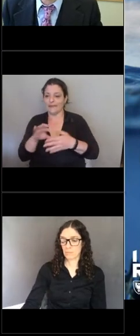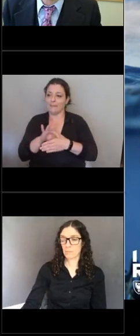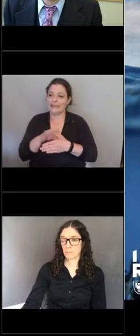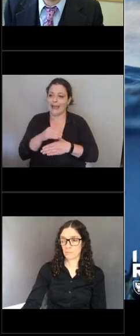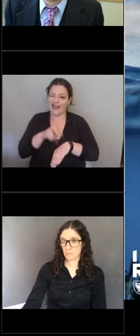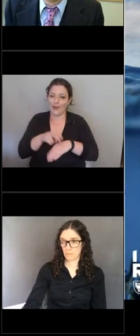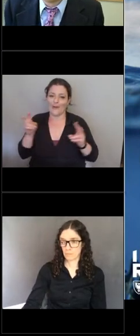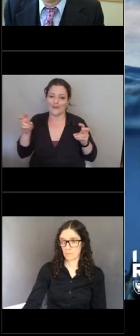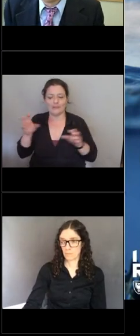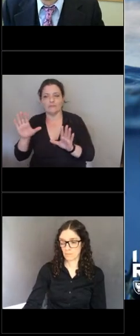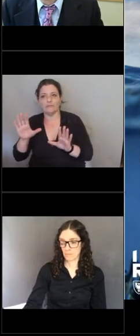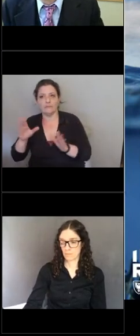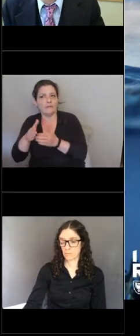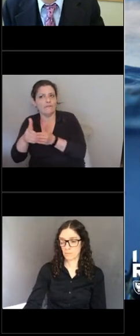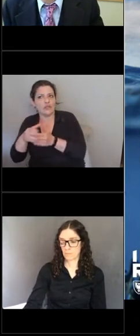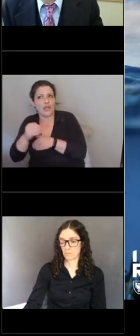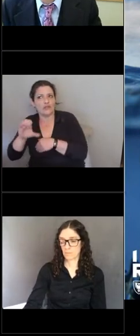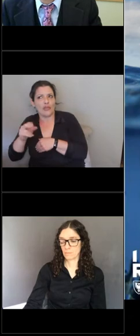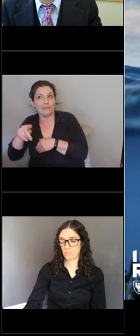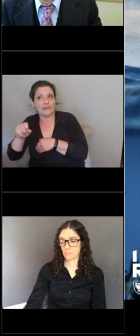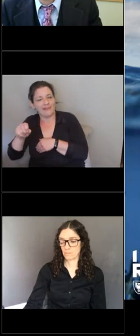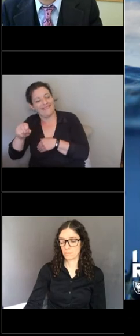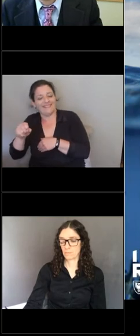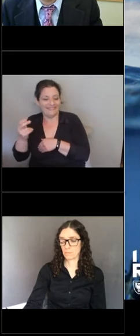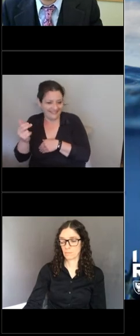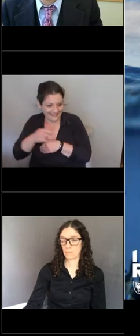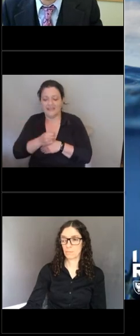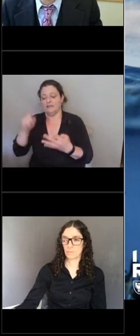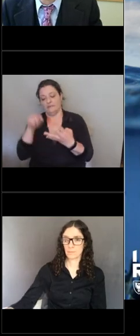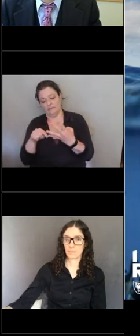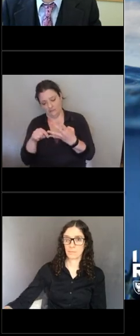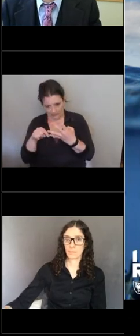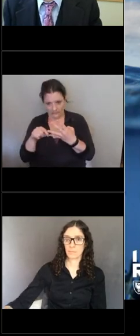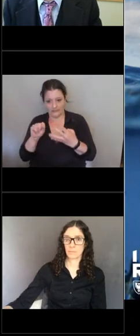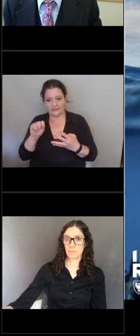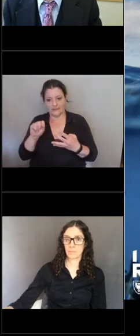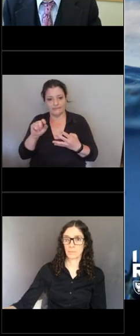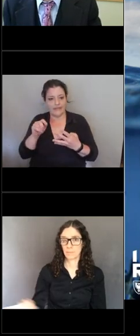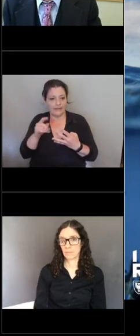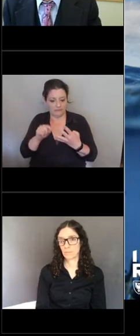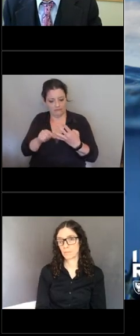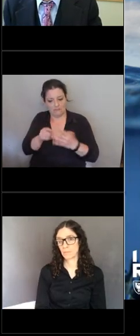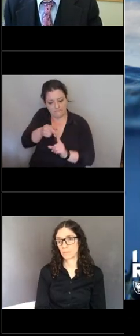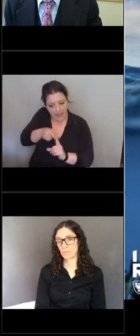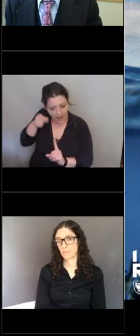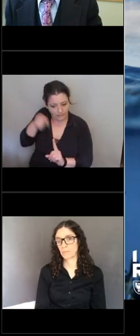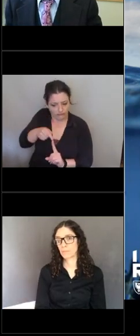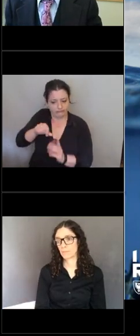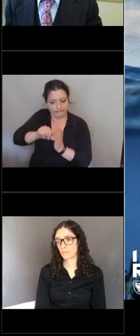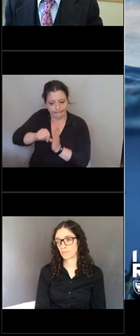And time permitting, we'll take a look at the major takeaways and as well as the future steps.